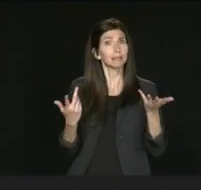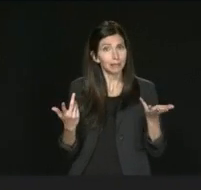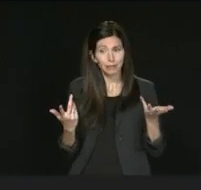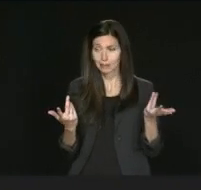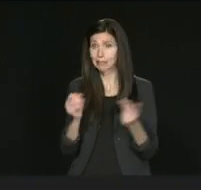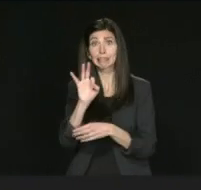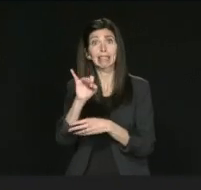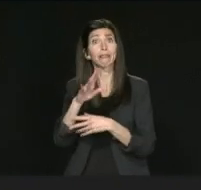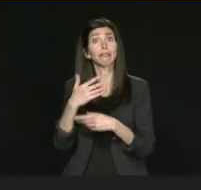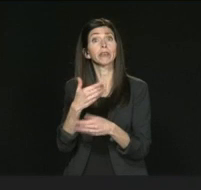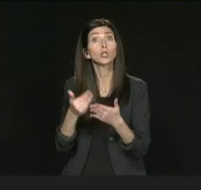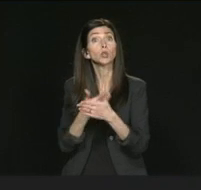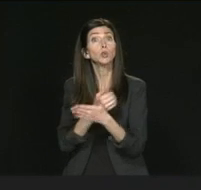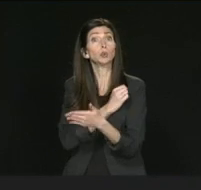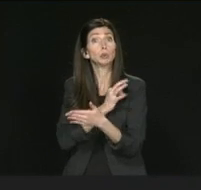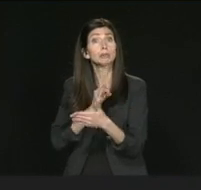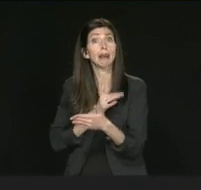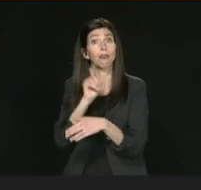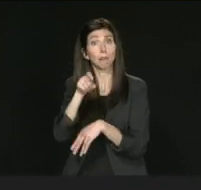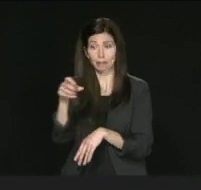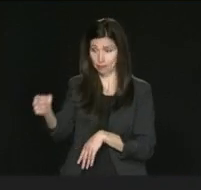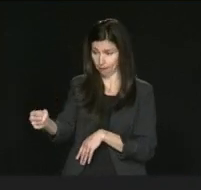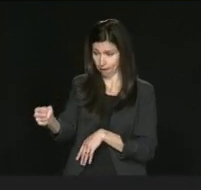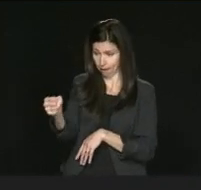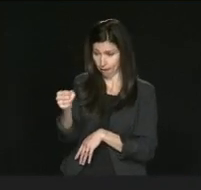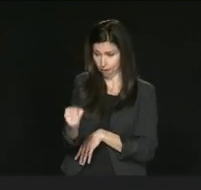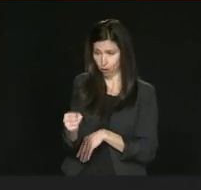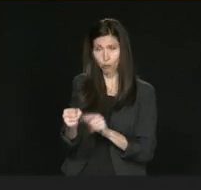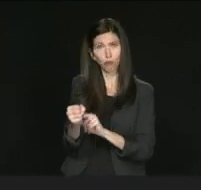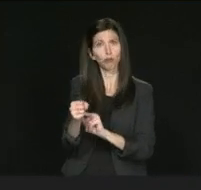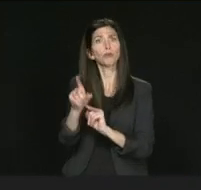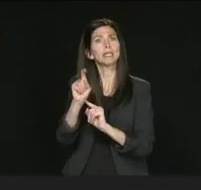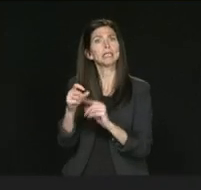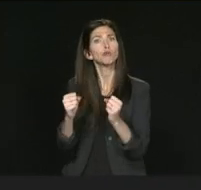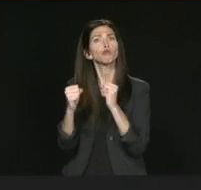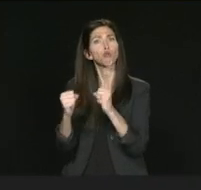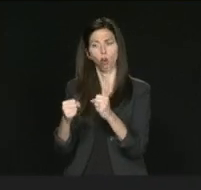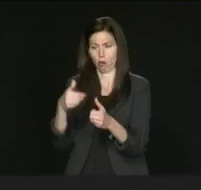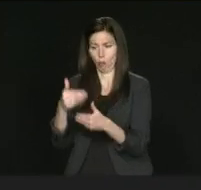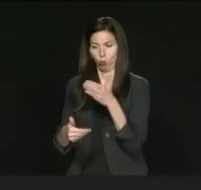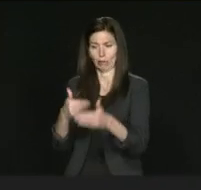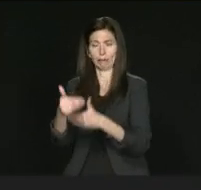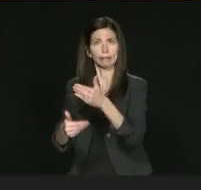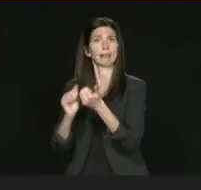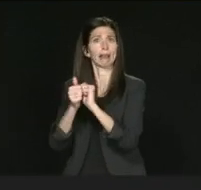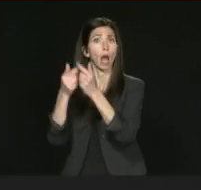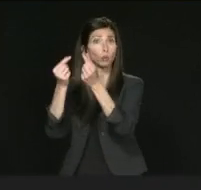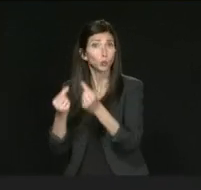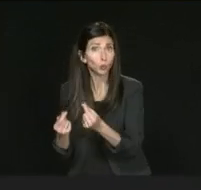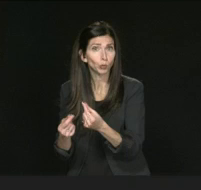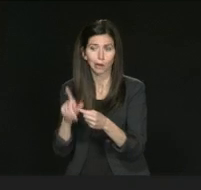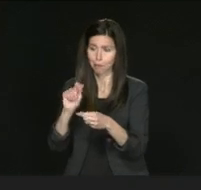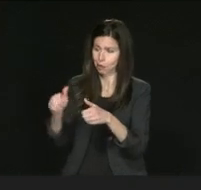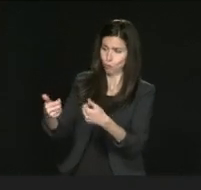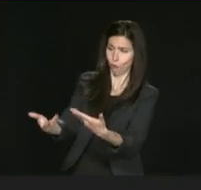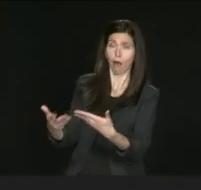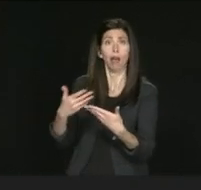that things must be done correctly. It requires training and integration and